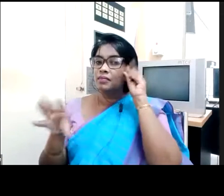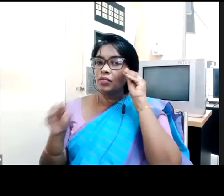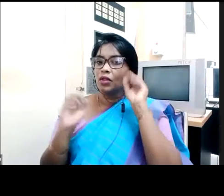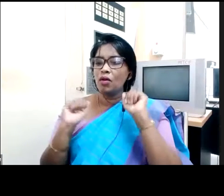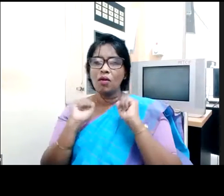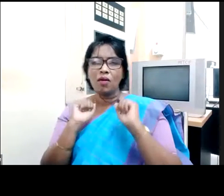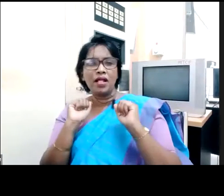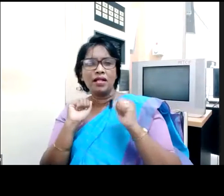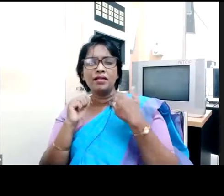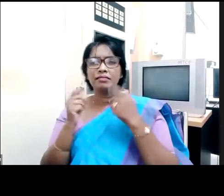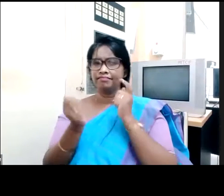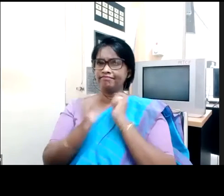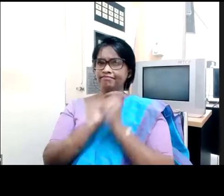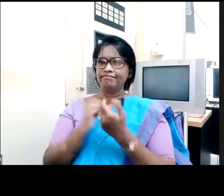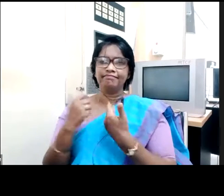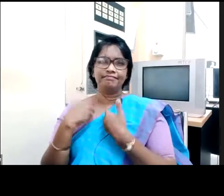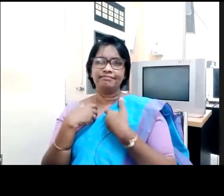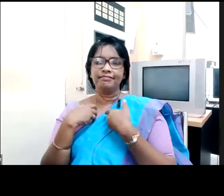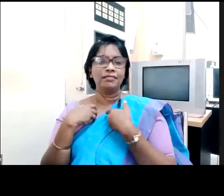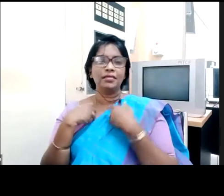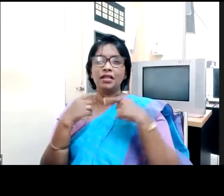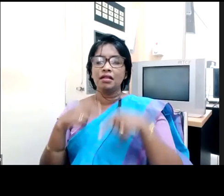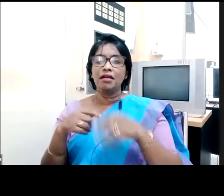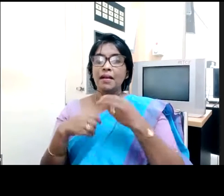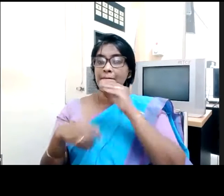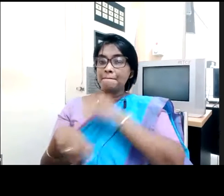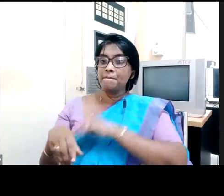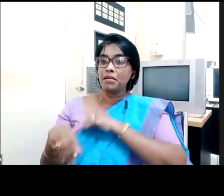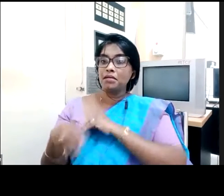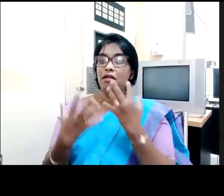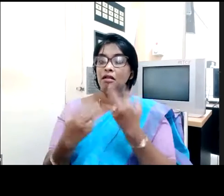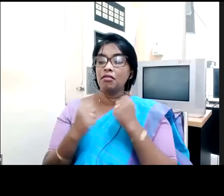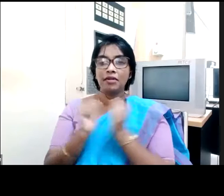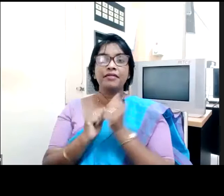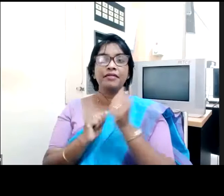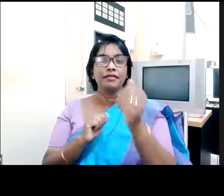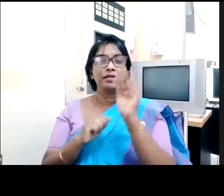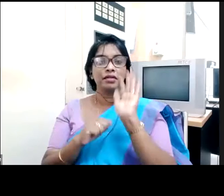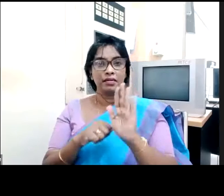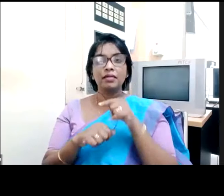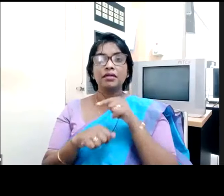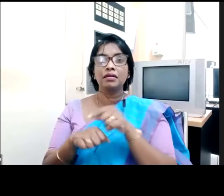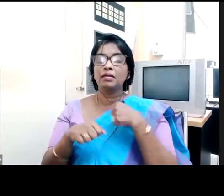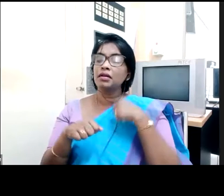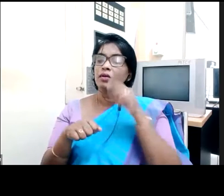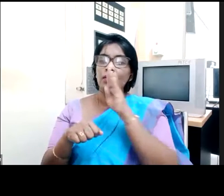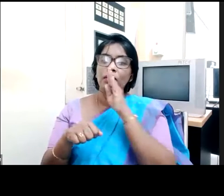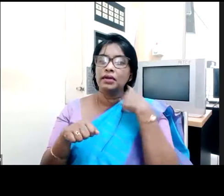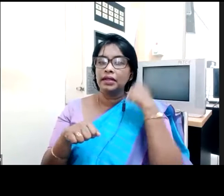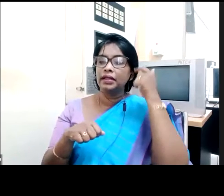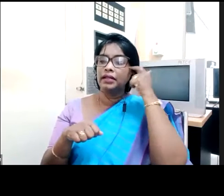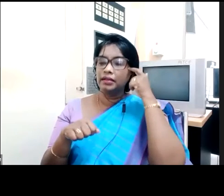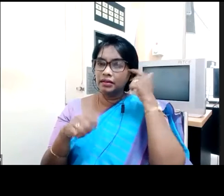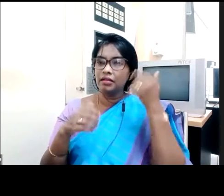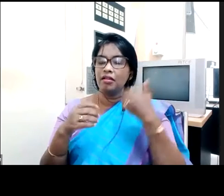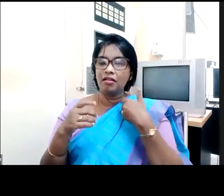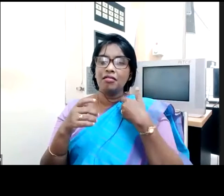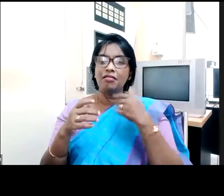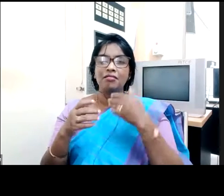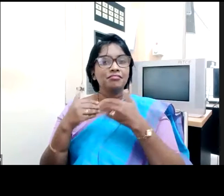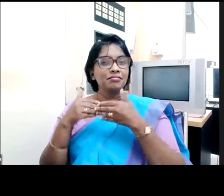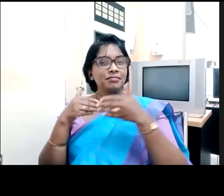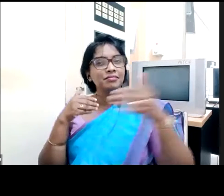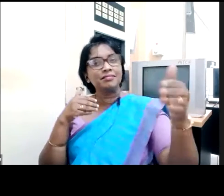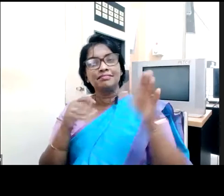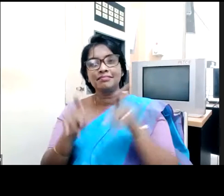benefits, we need to work on it. So let us think that in our organizations, we build these attributes. We can be